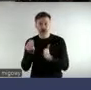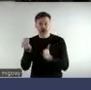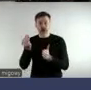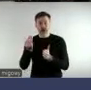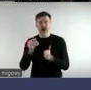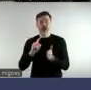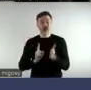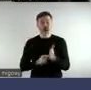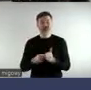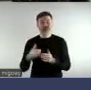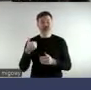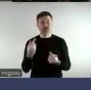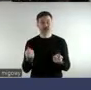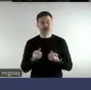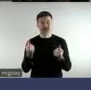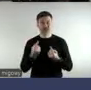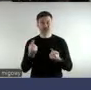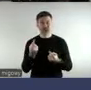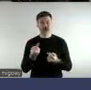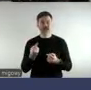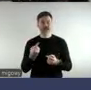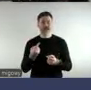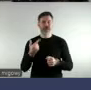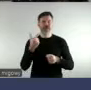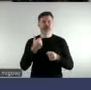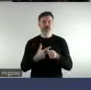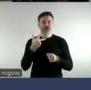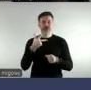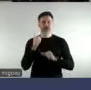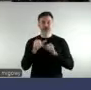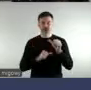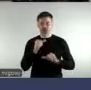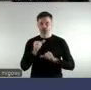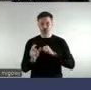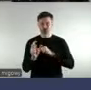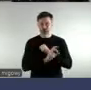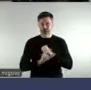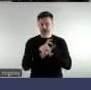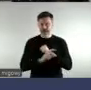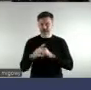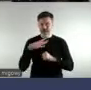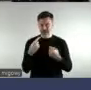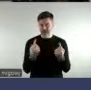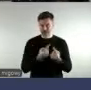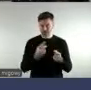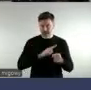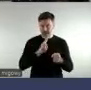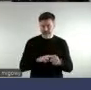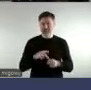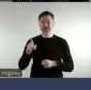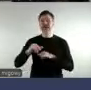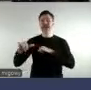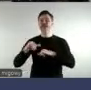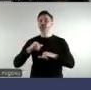2023. The national communication authorities needed then assistance to decide where to start mending mobile